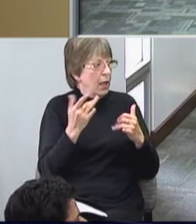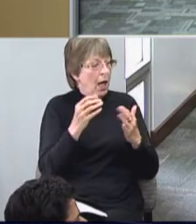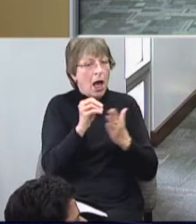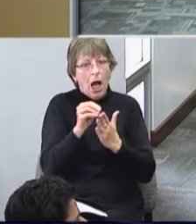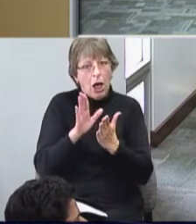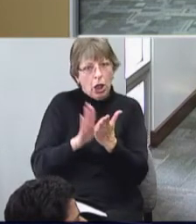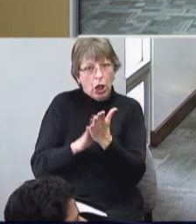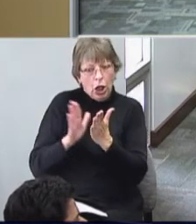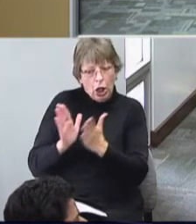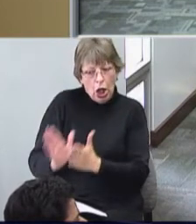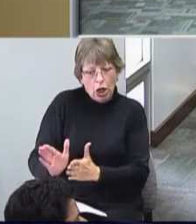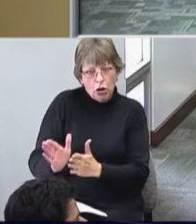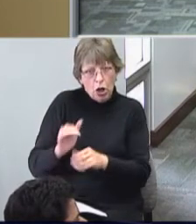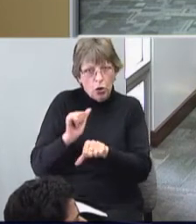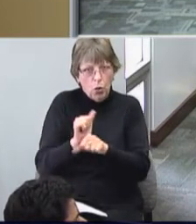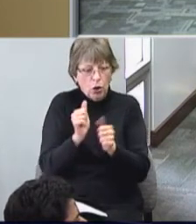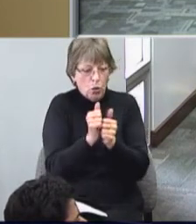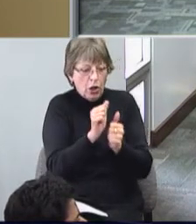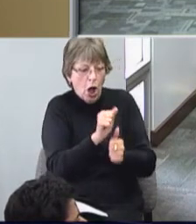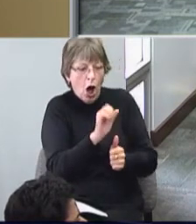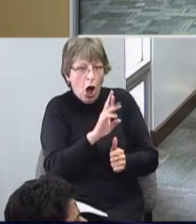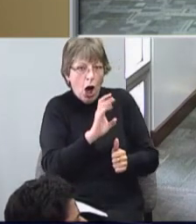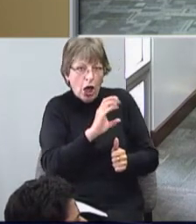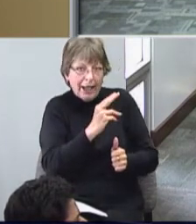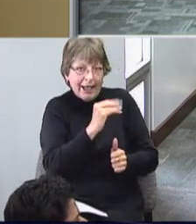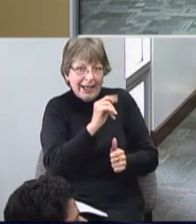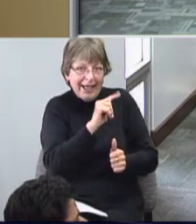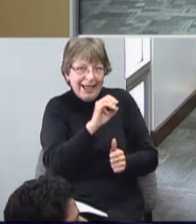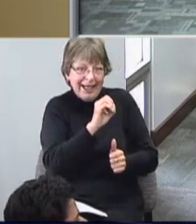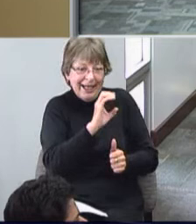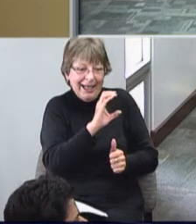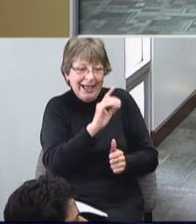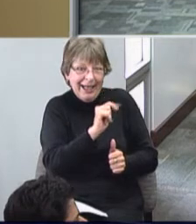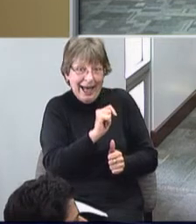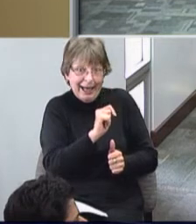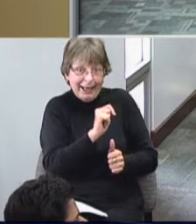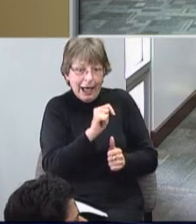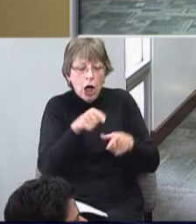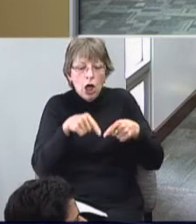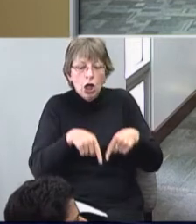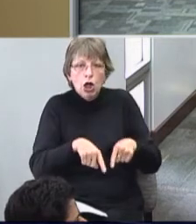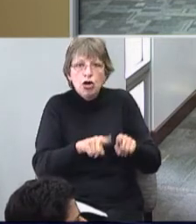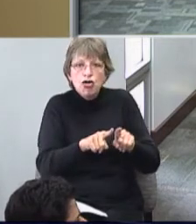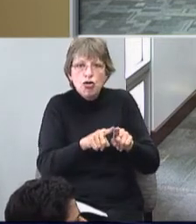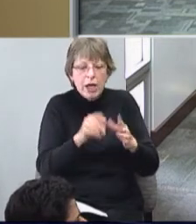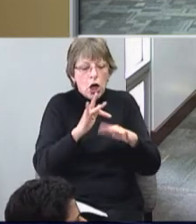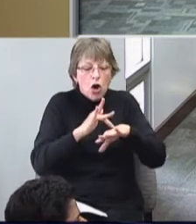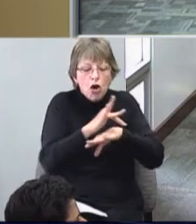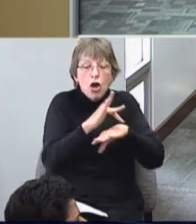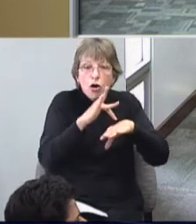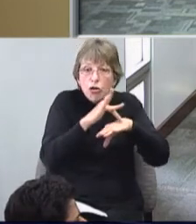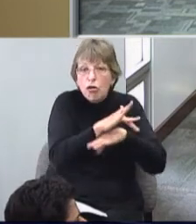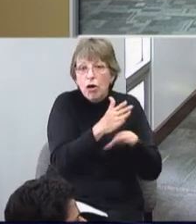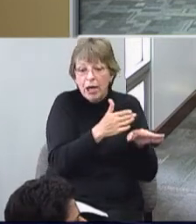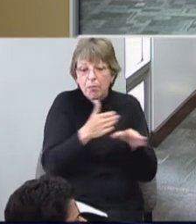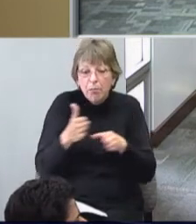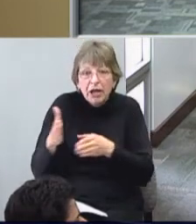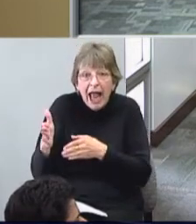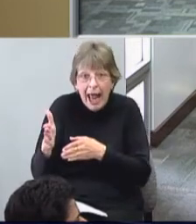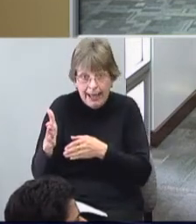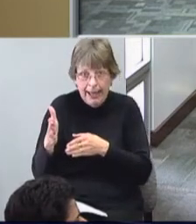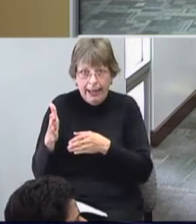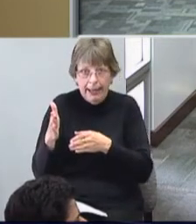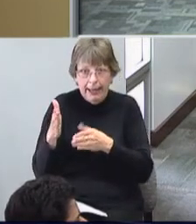contractor with the architect during the architect's initial planning stages, schematic stages, print